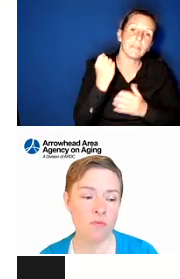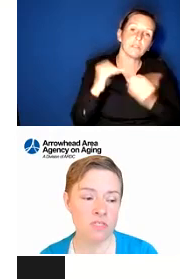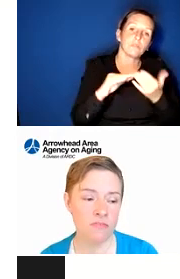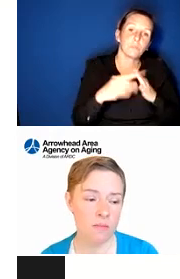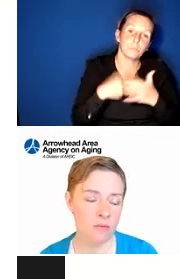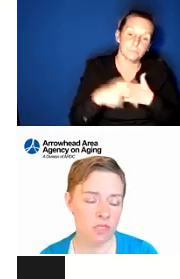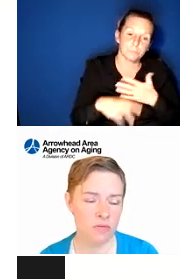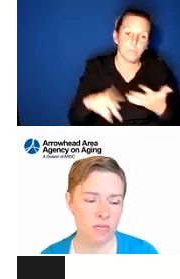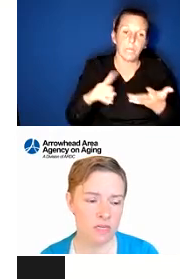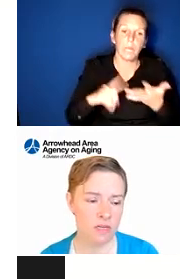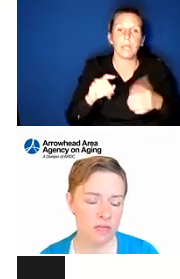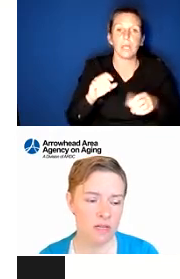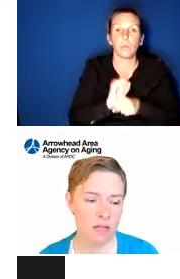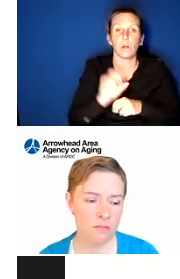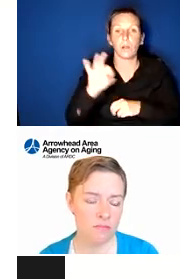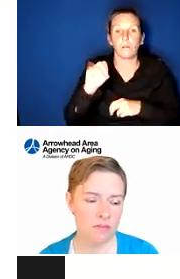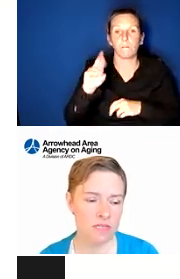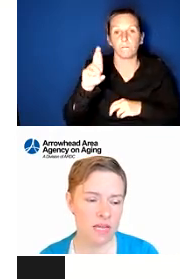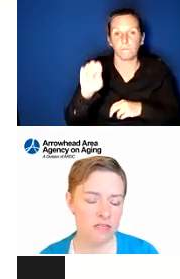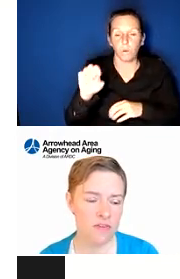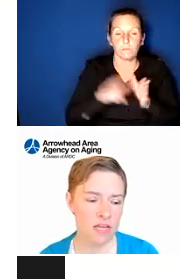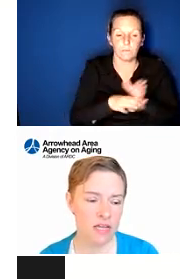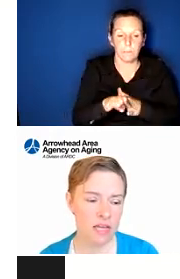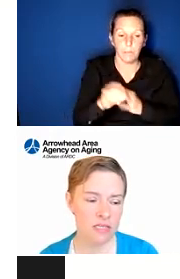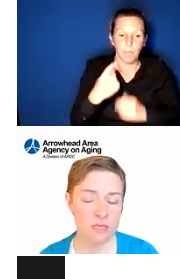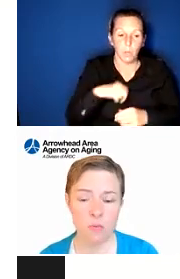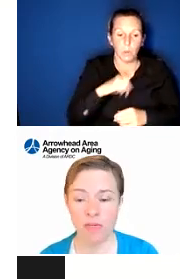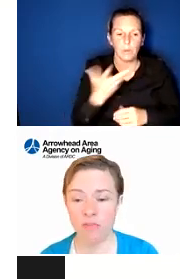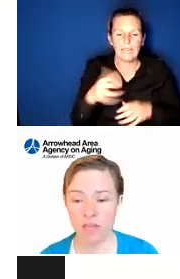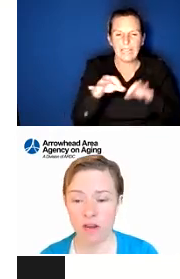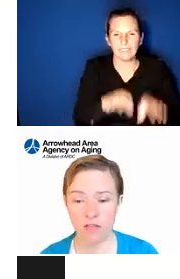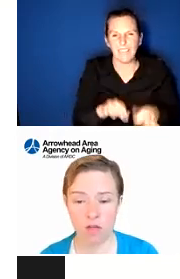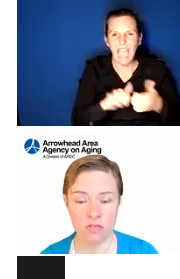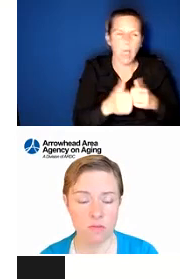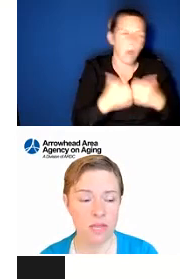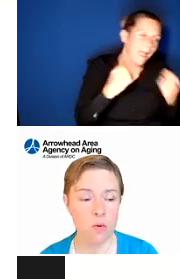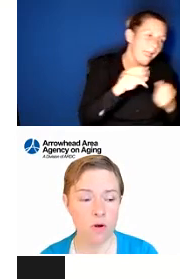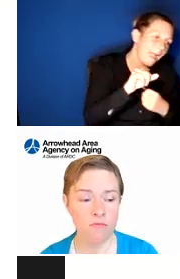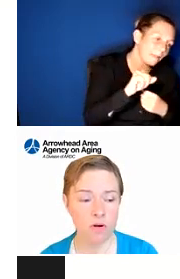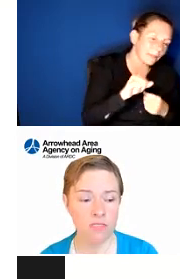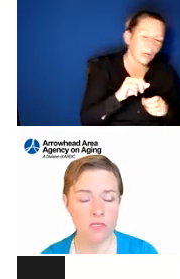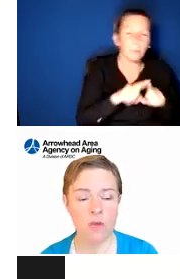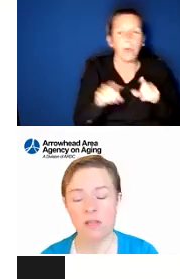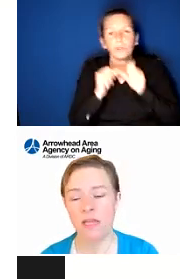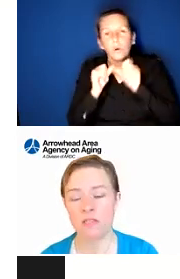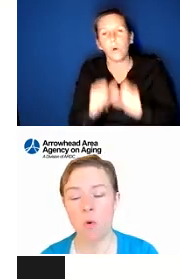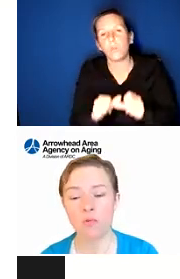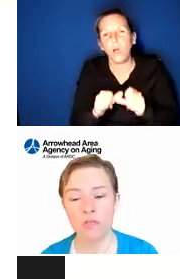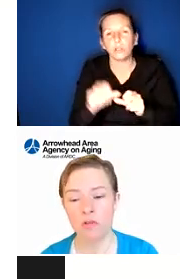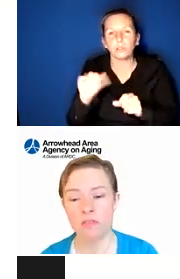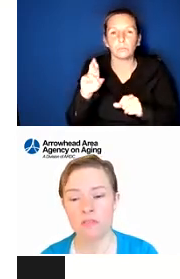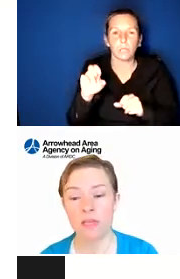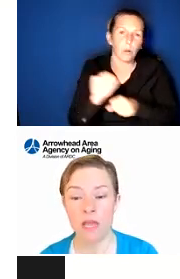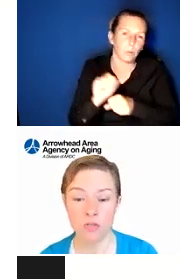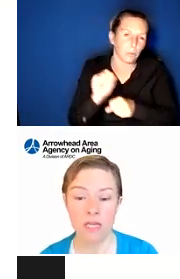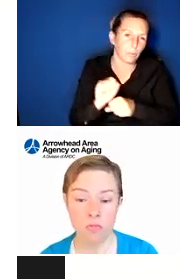then workforce development, which we kind of define as both healthcare and long-term care workforce, as well as older